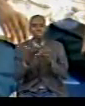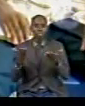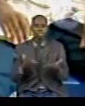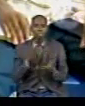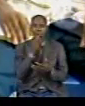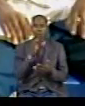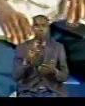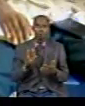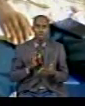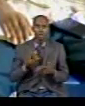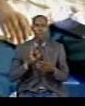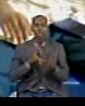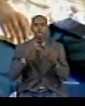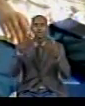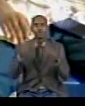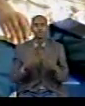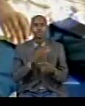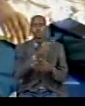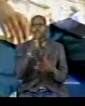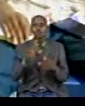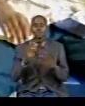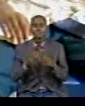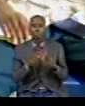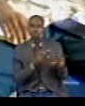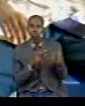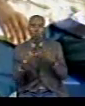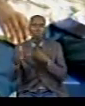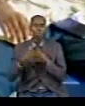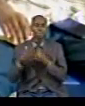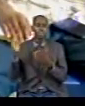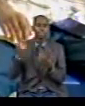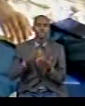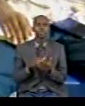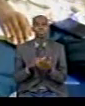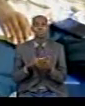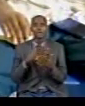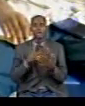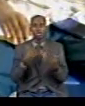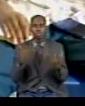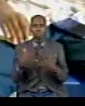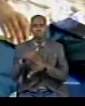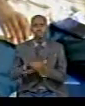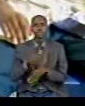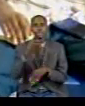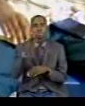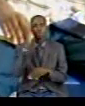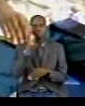never to go back again. And tonight, a performance in your life.